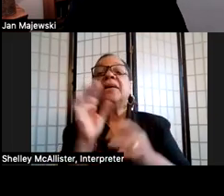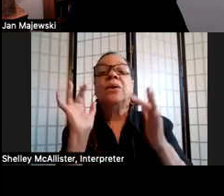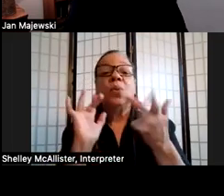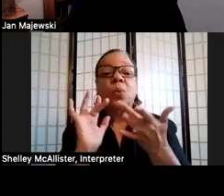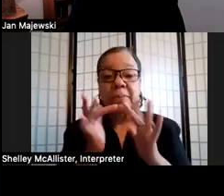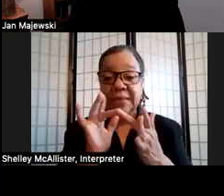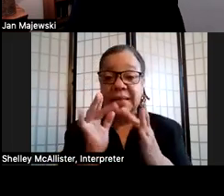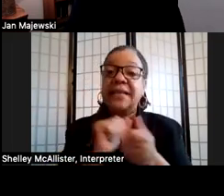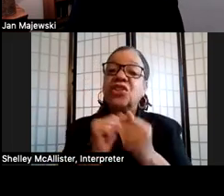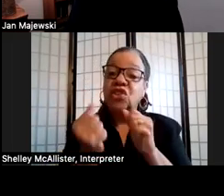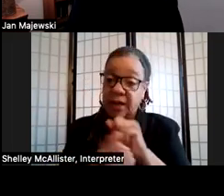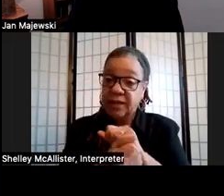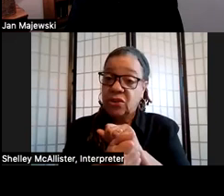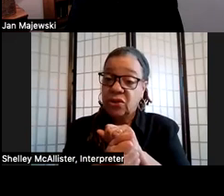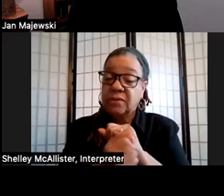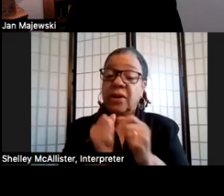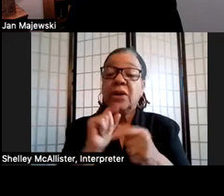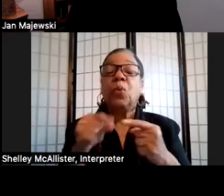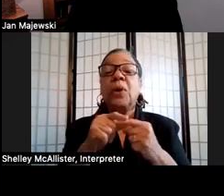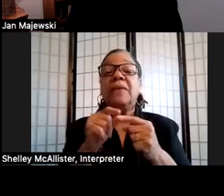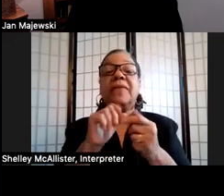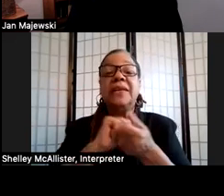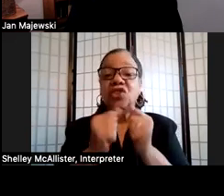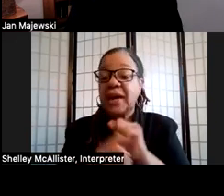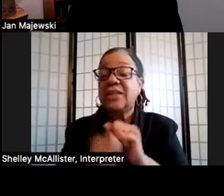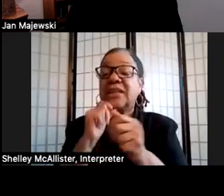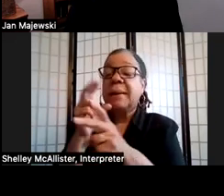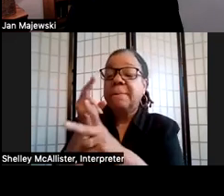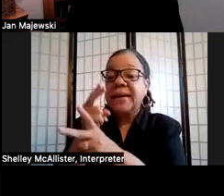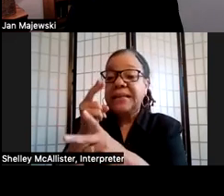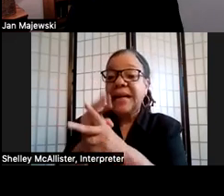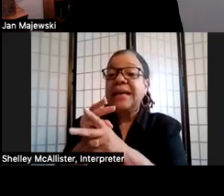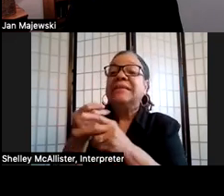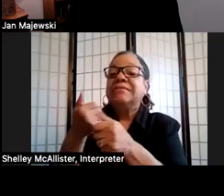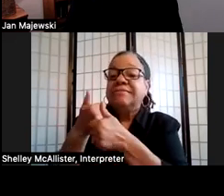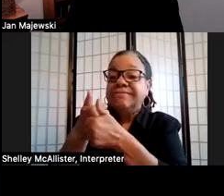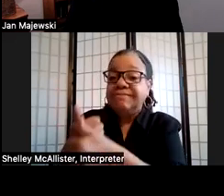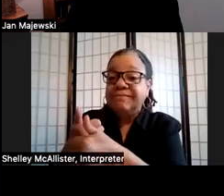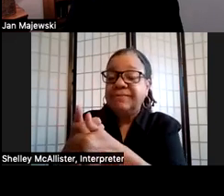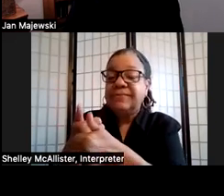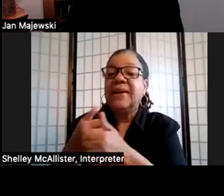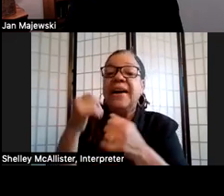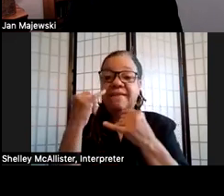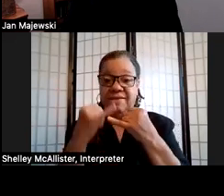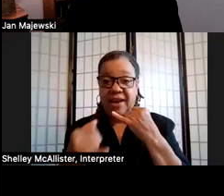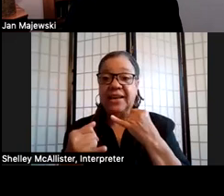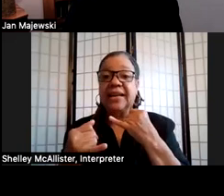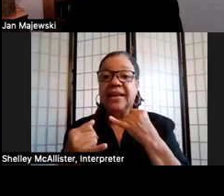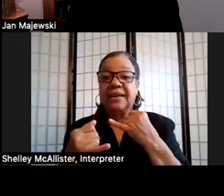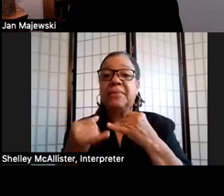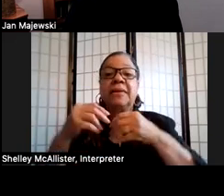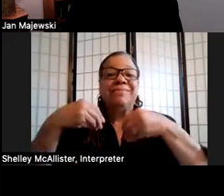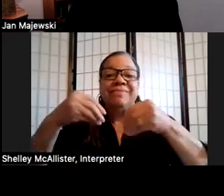change, and as they change, they're not necessarily maintained as compliant. And finally, as we said, sales counters that have